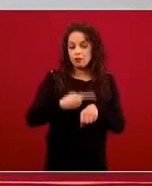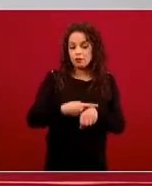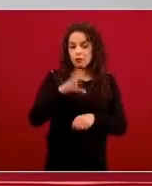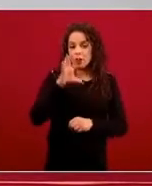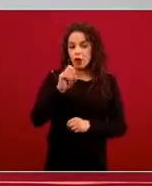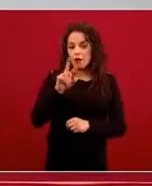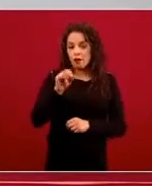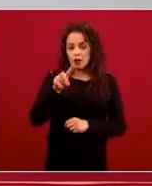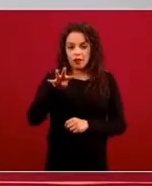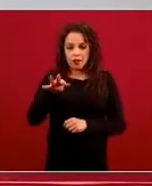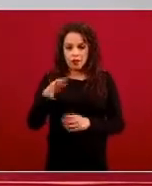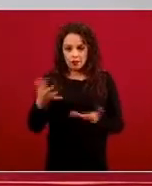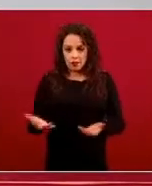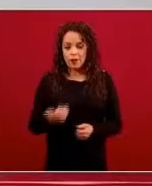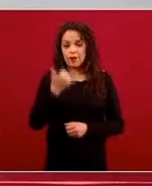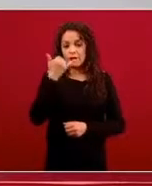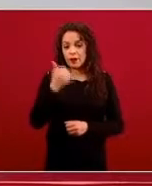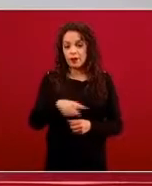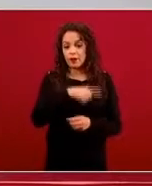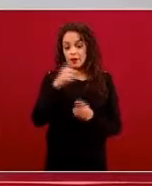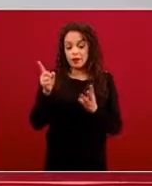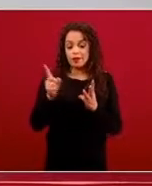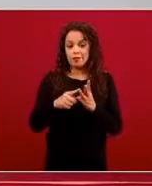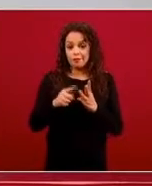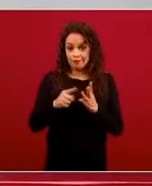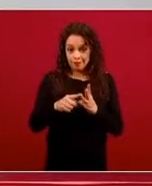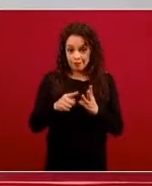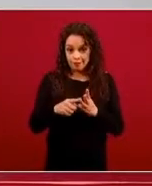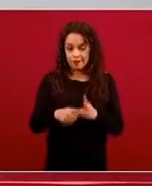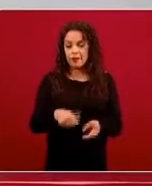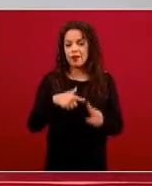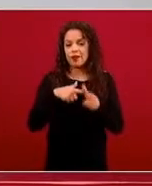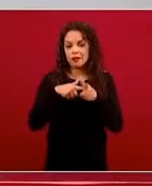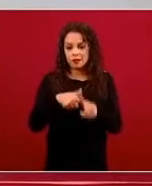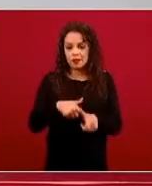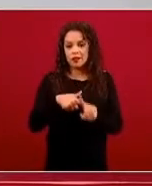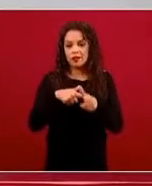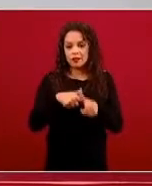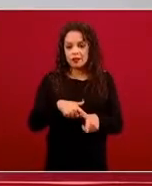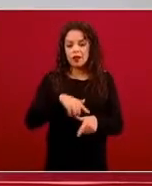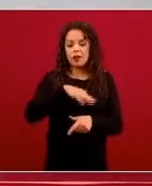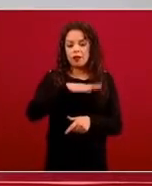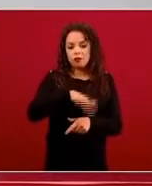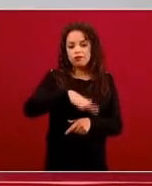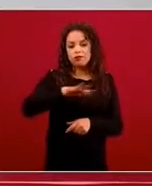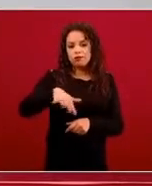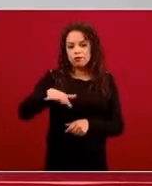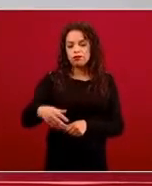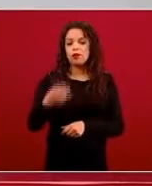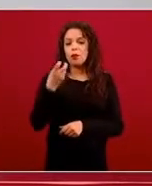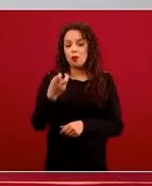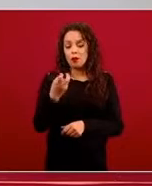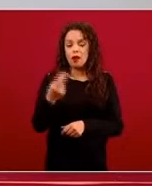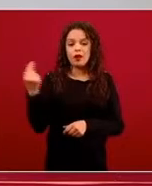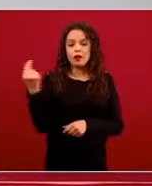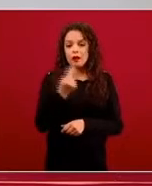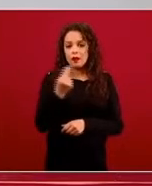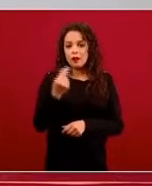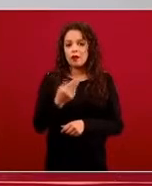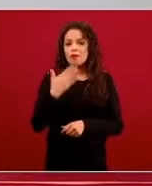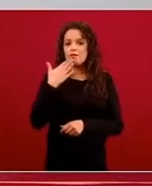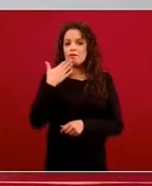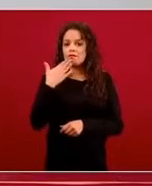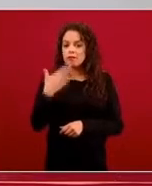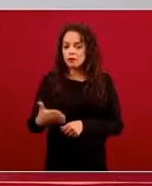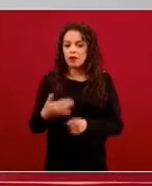allowed to bury them yet. And the third pillar is that we need to continue the search for them, for their identity,